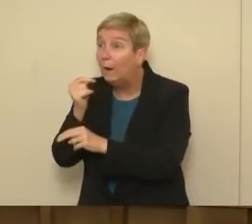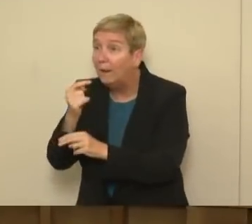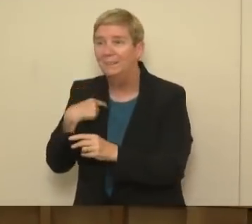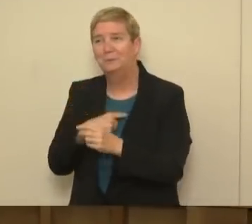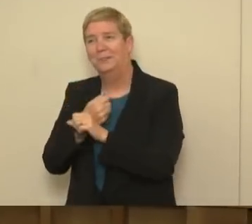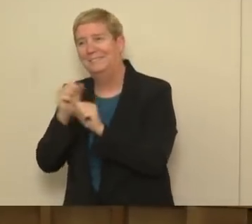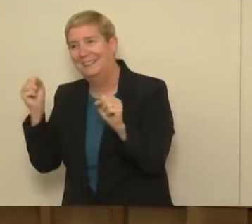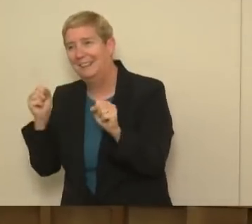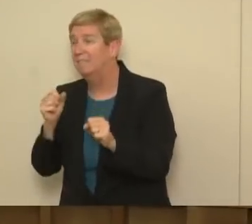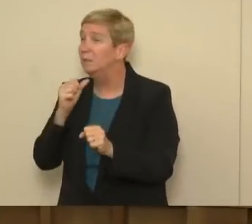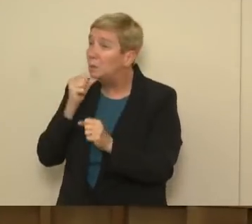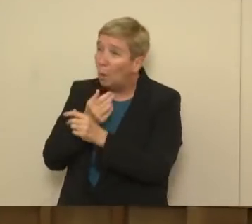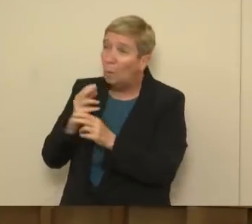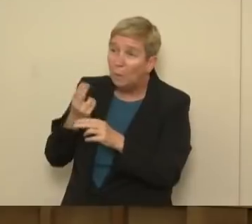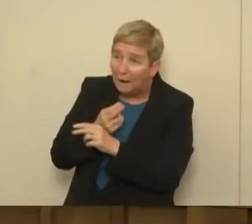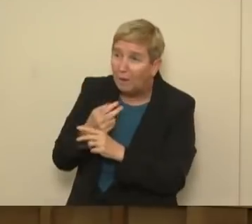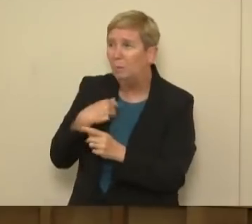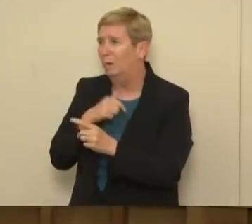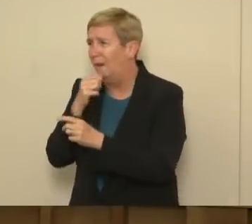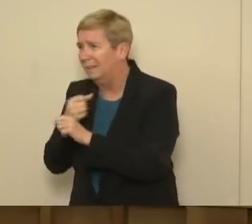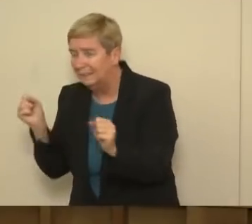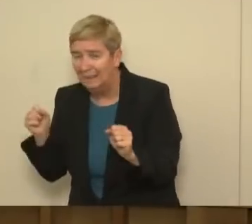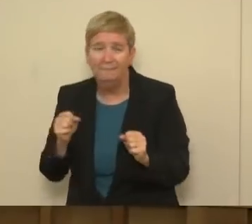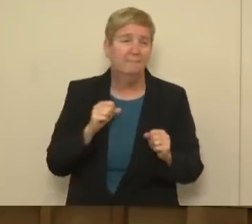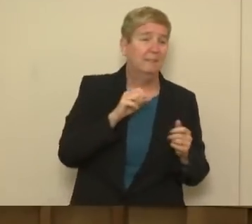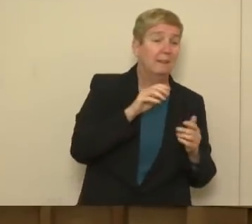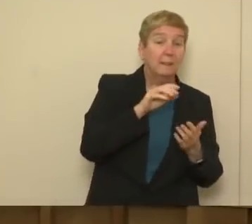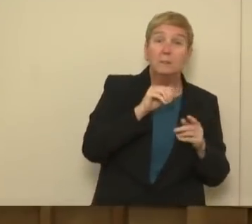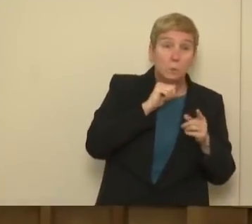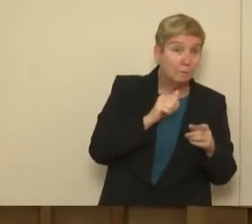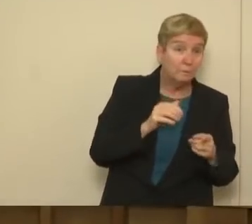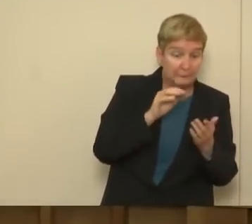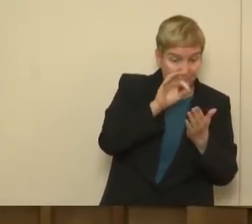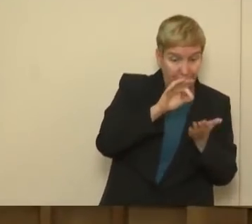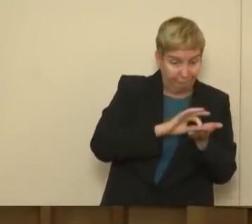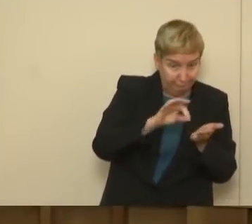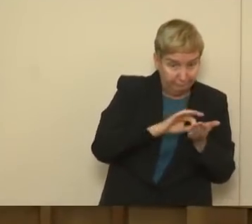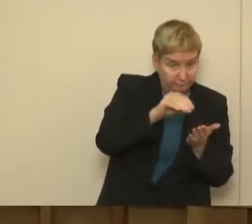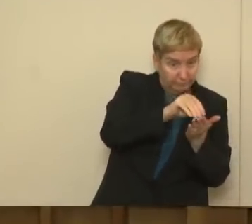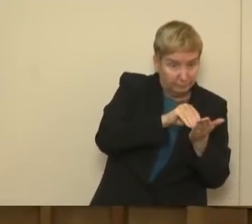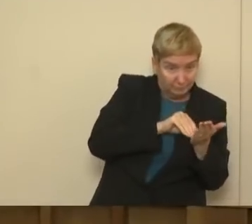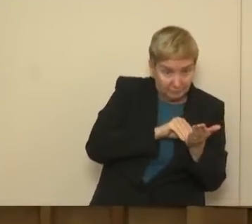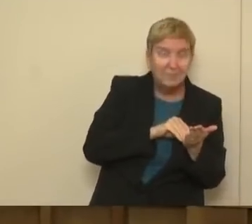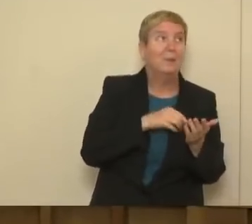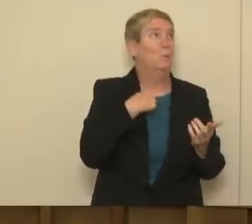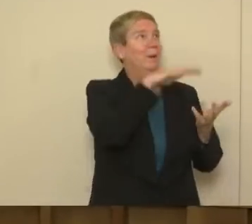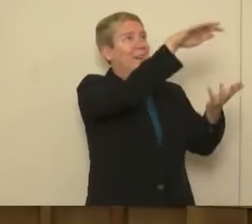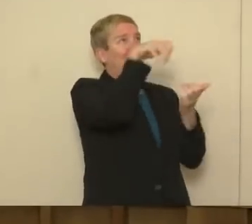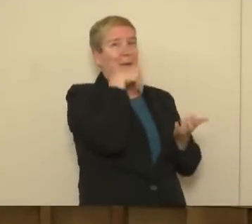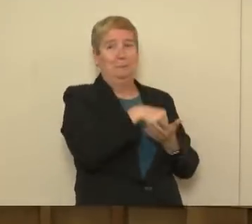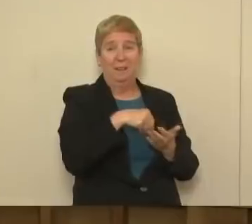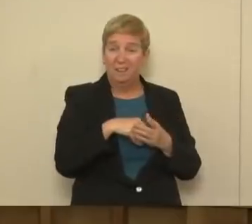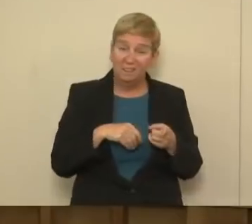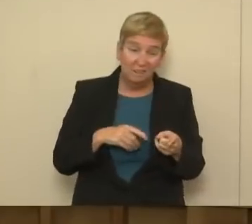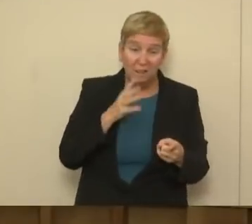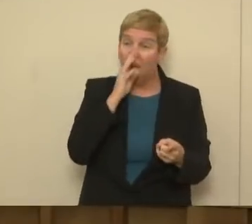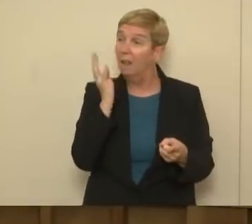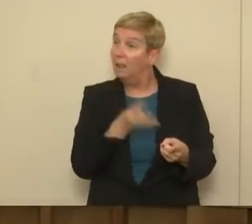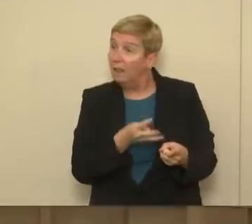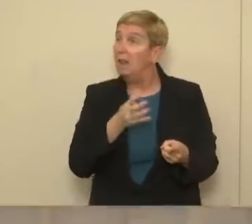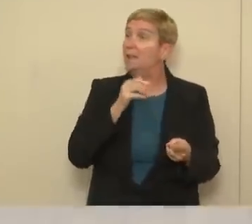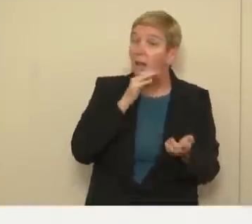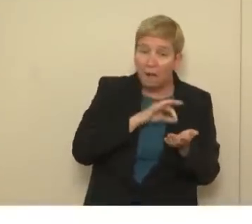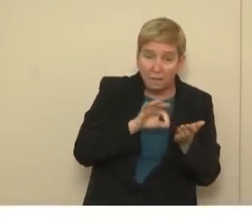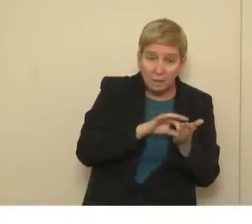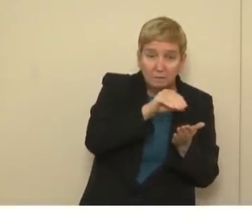do it online at 2020census.gov. You can make a phone call, which will put that number on the screen. You can, there's for